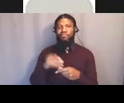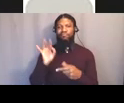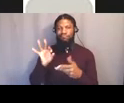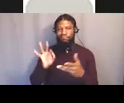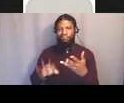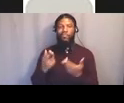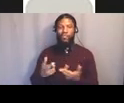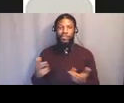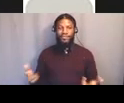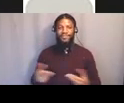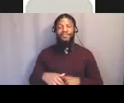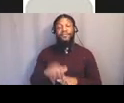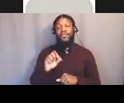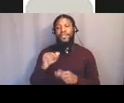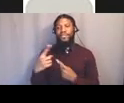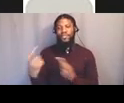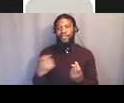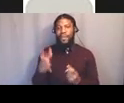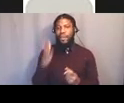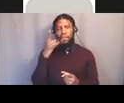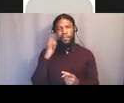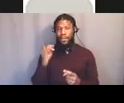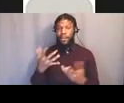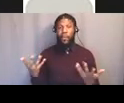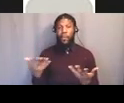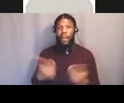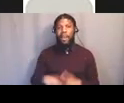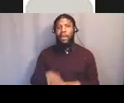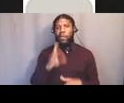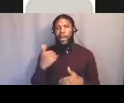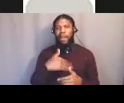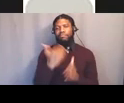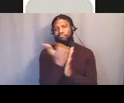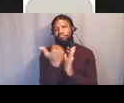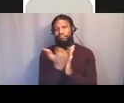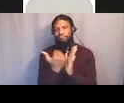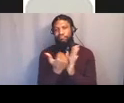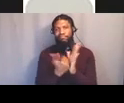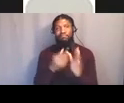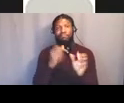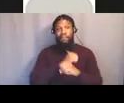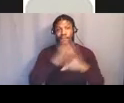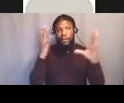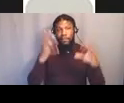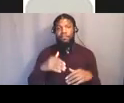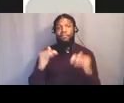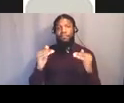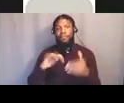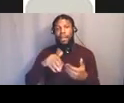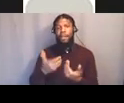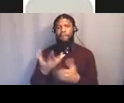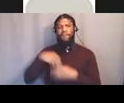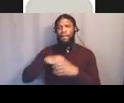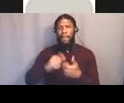what that survey will entail is, you know, what are you visioning? How do you want to get involved? How do you want to build together? How do